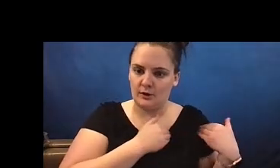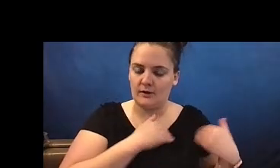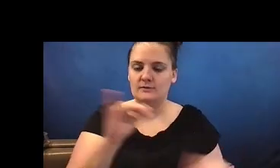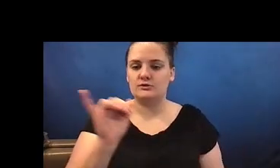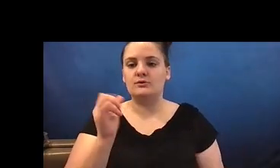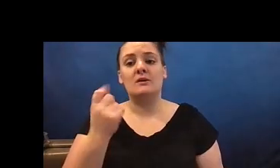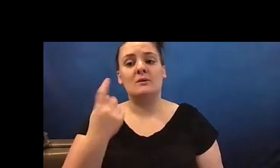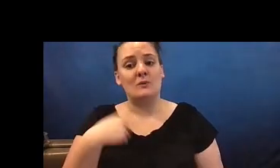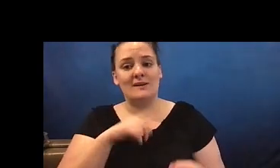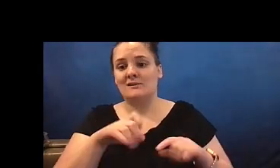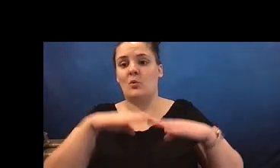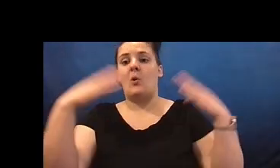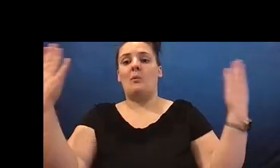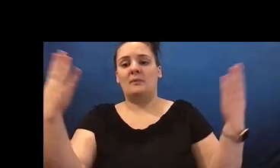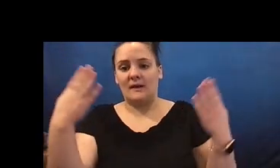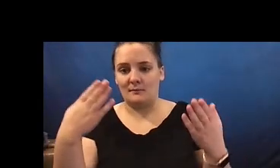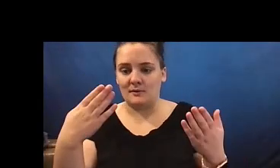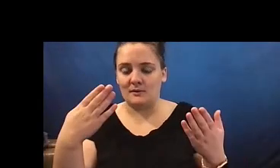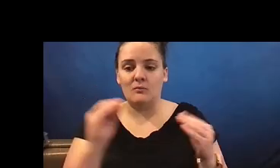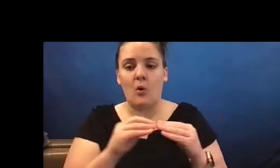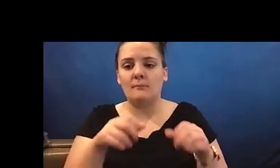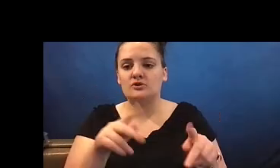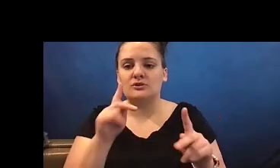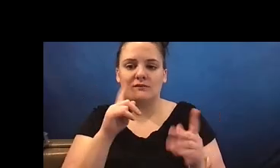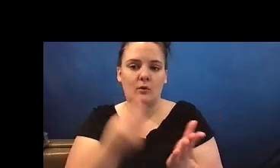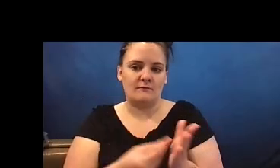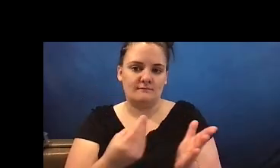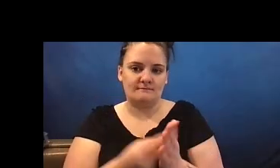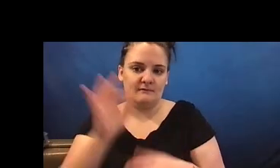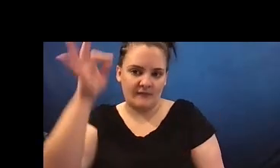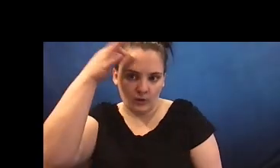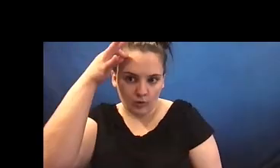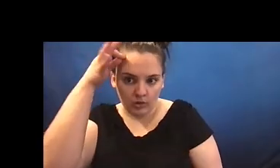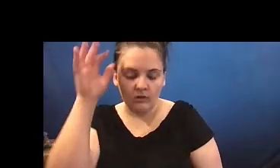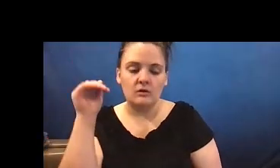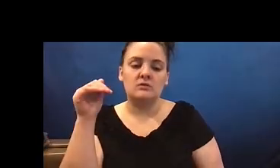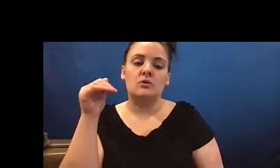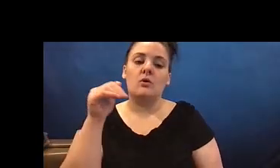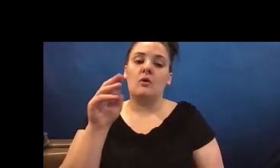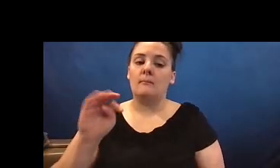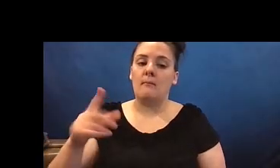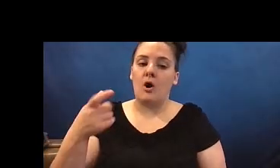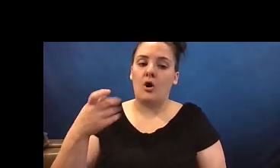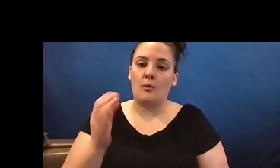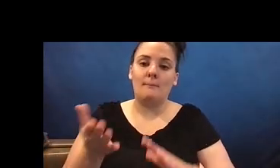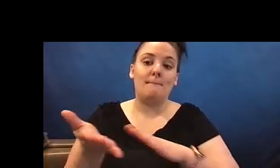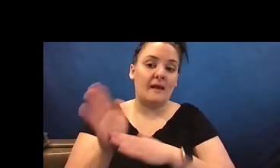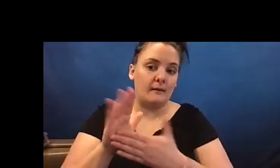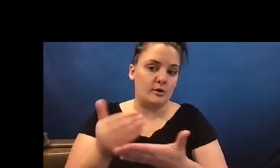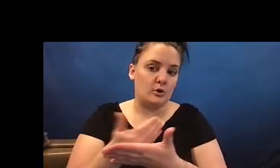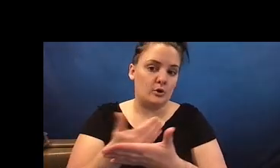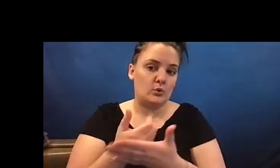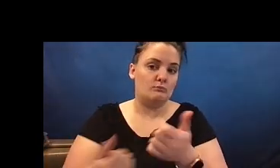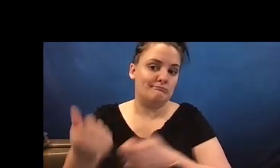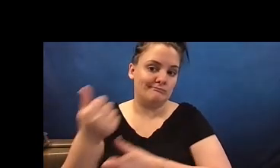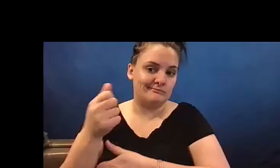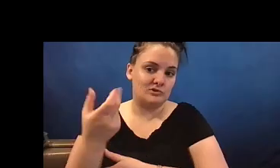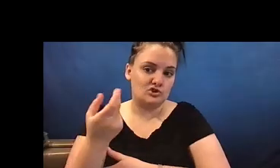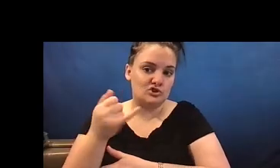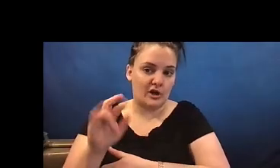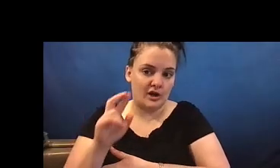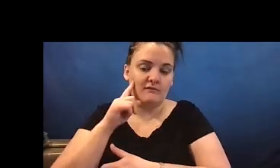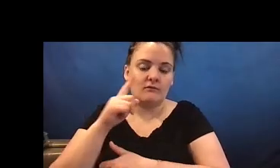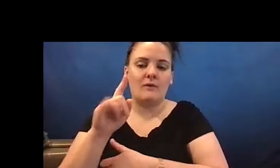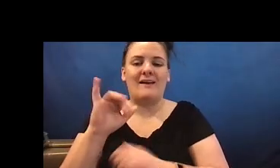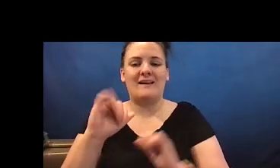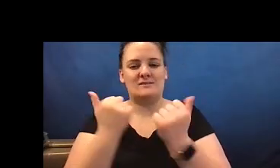up other doors for federal dollars where we have opportunities. So Margot is the incoming chair of the Hospital Association. What are your thoughts